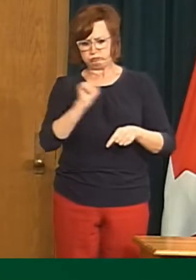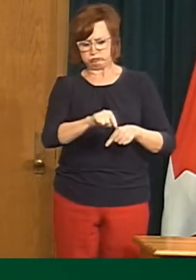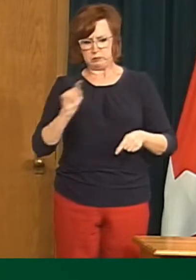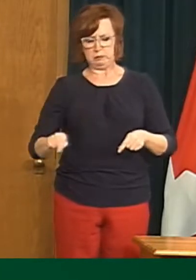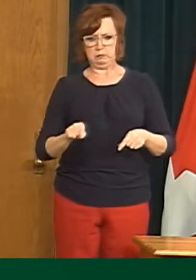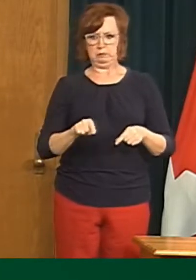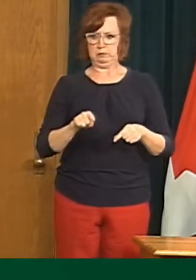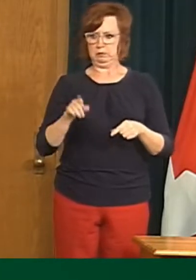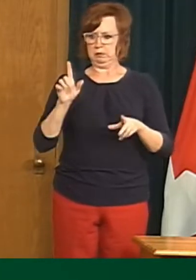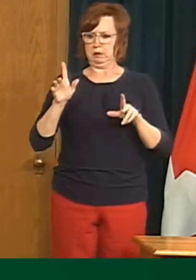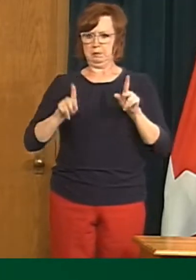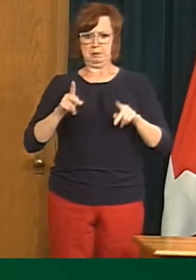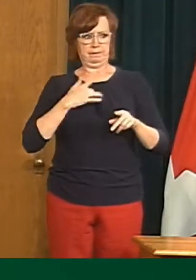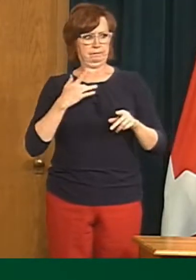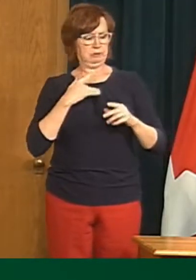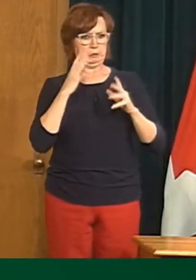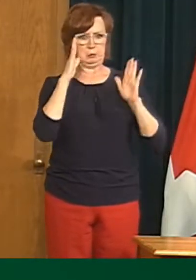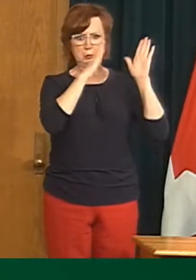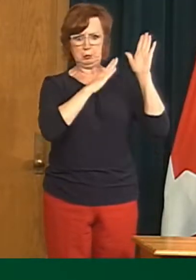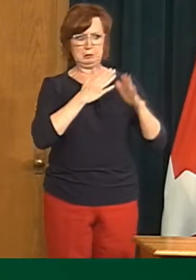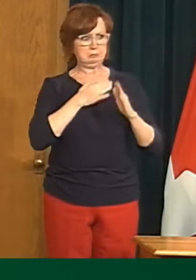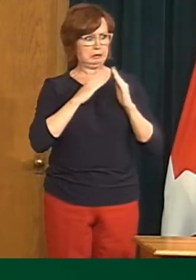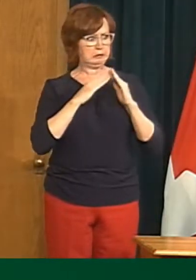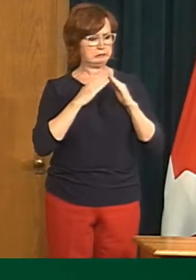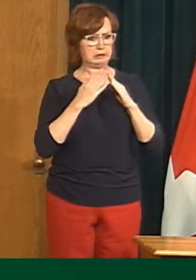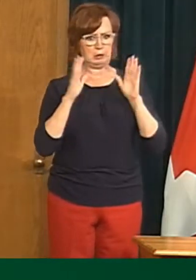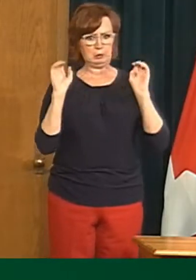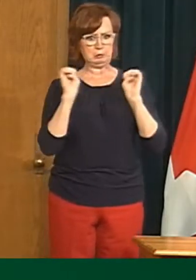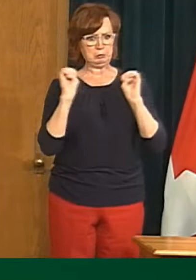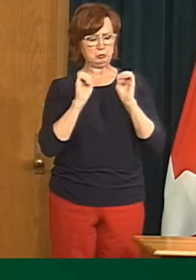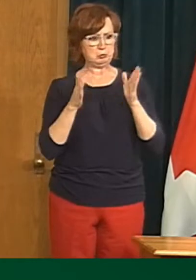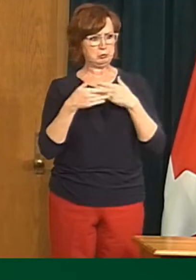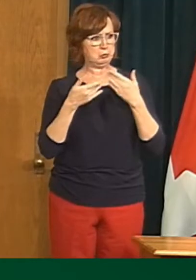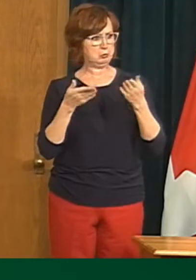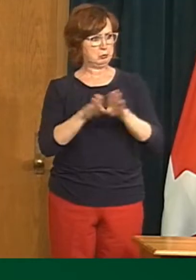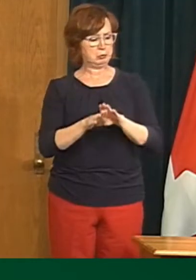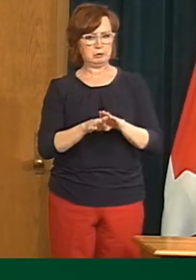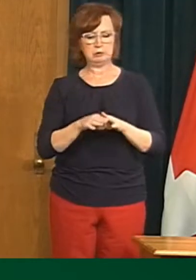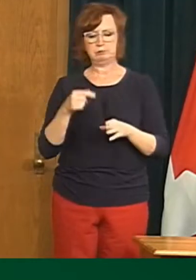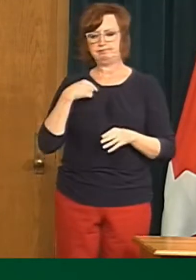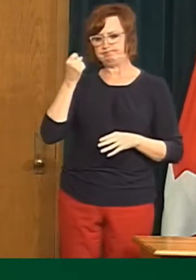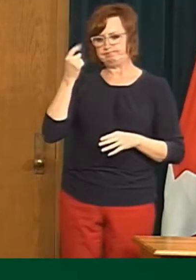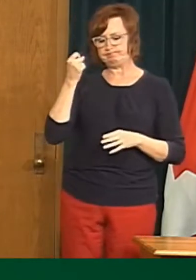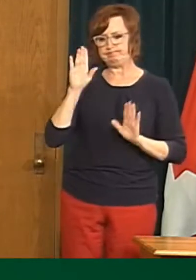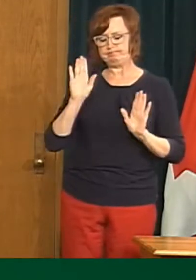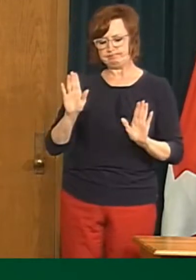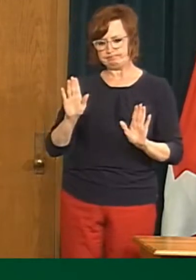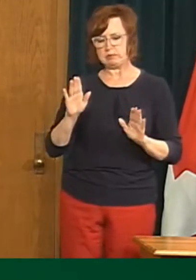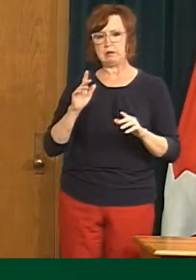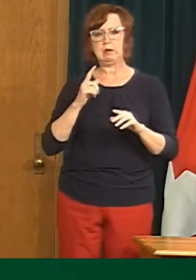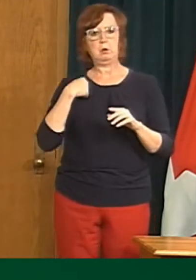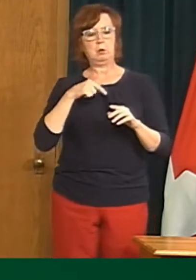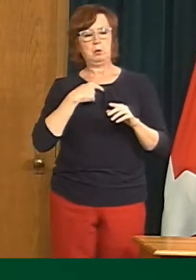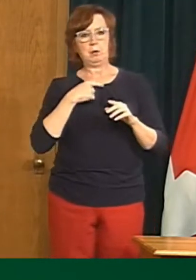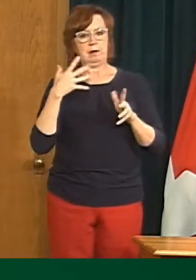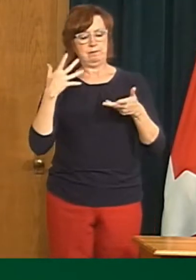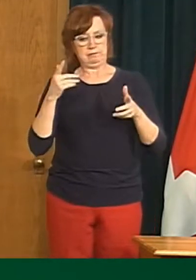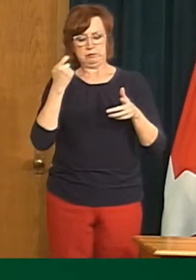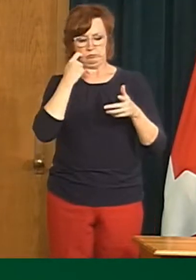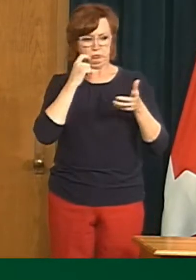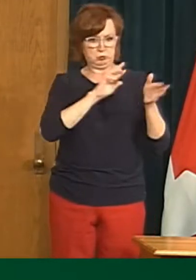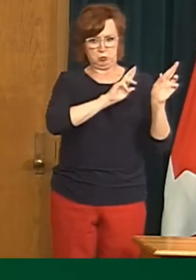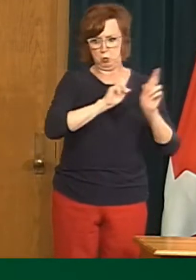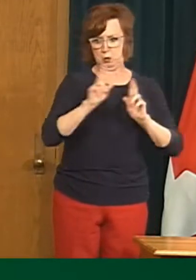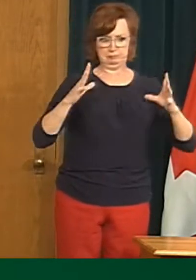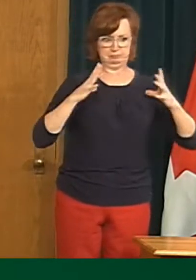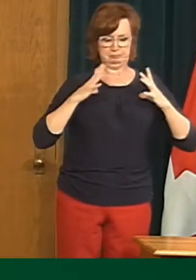has had to make some what are very difficult decisions to prepare for the potential and possible surge of